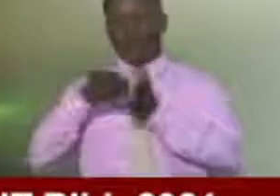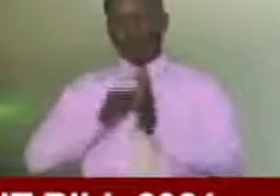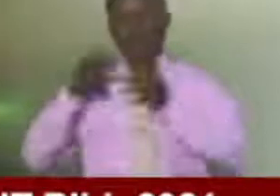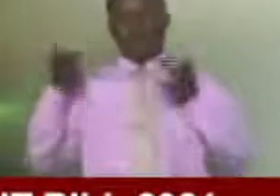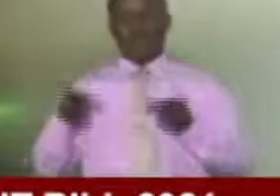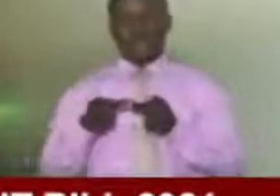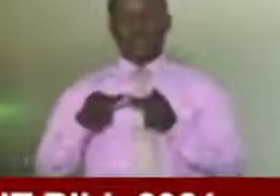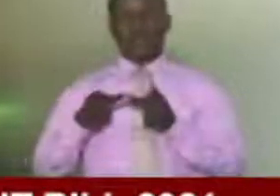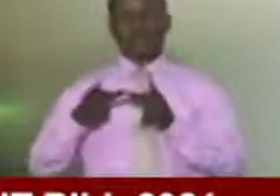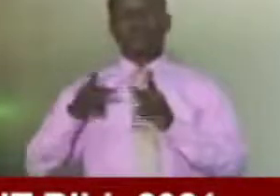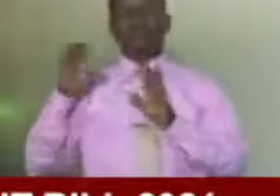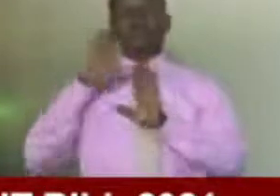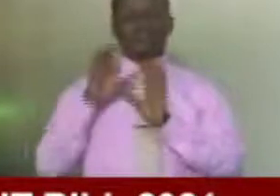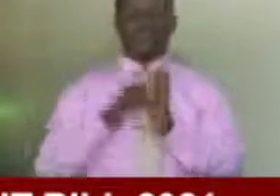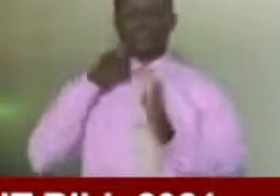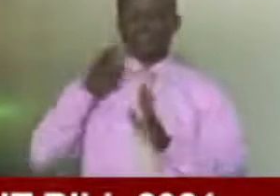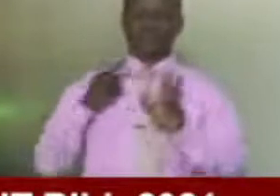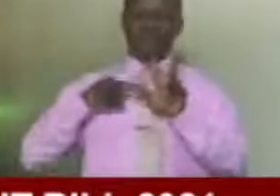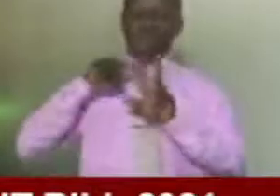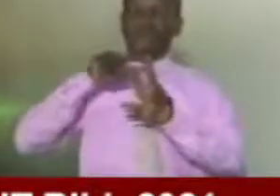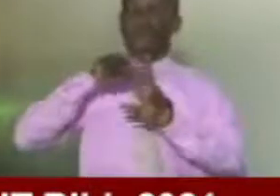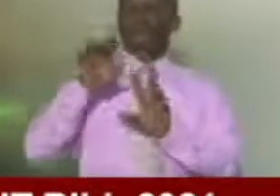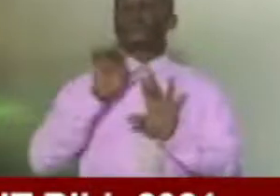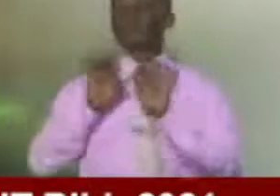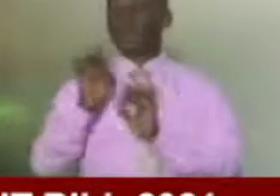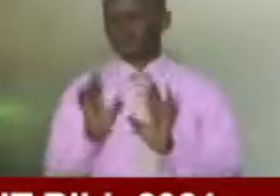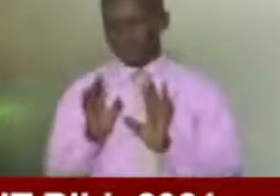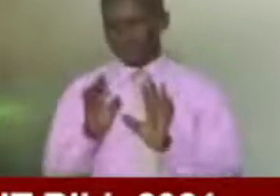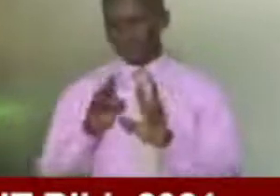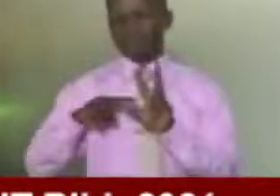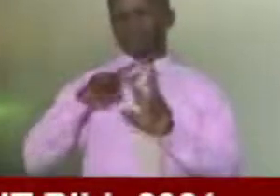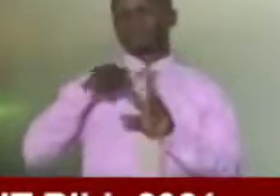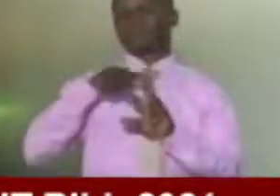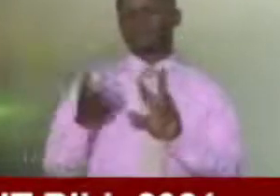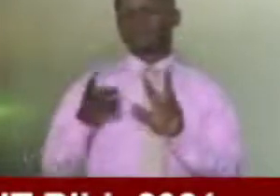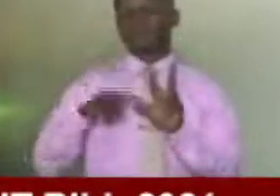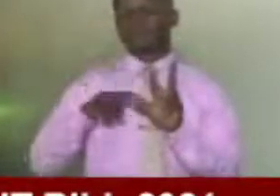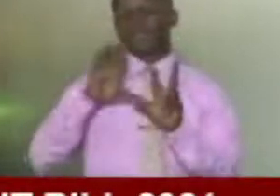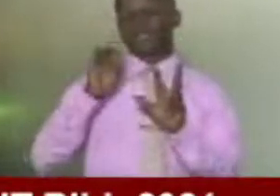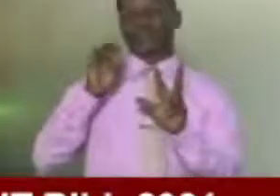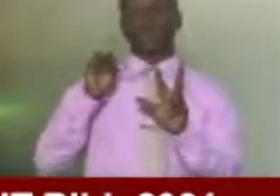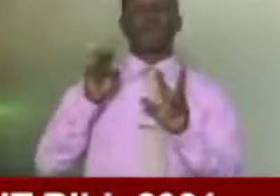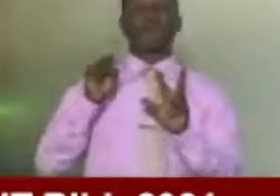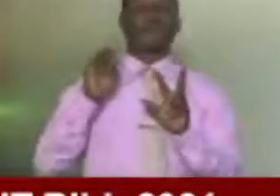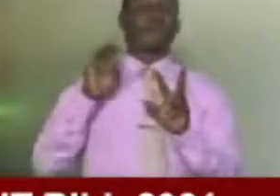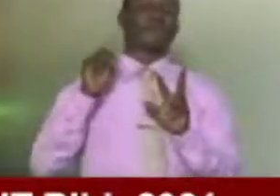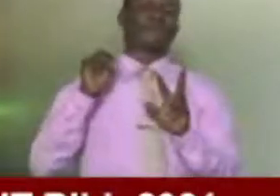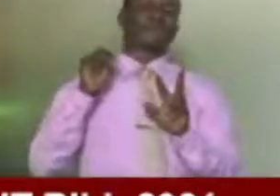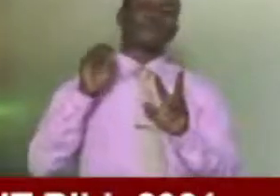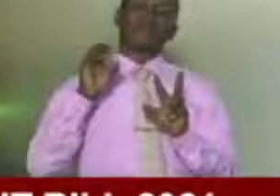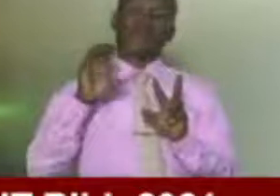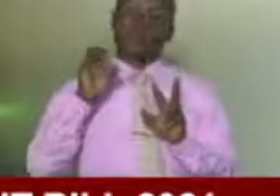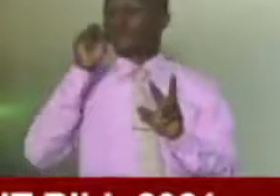says three options. The very first option is consensus. If consensus is not